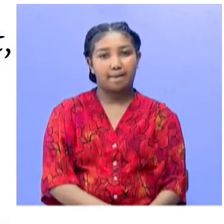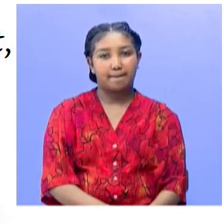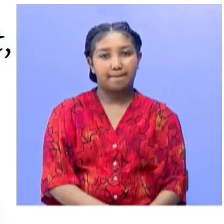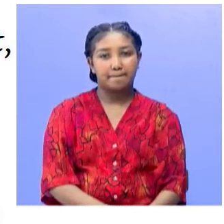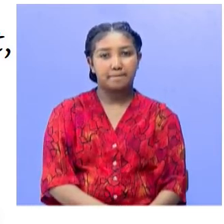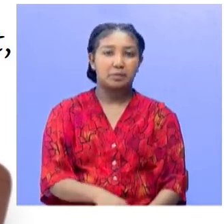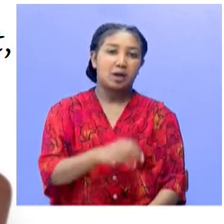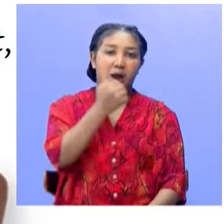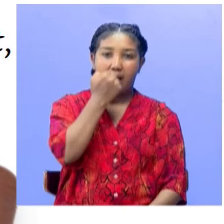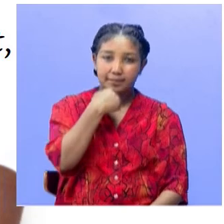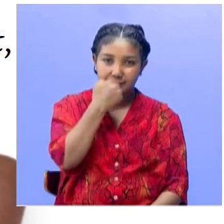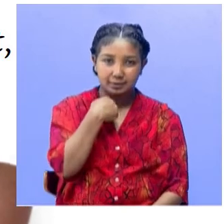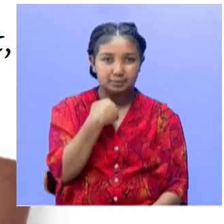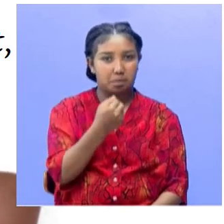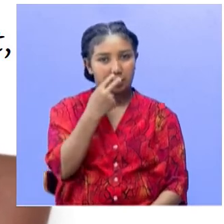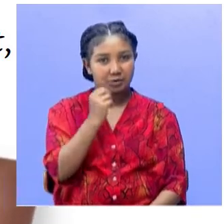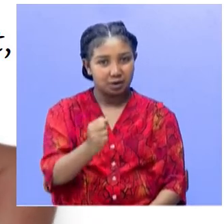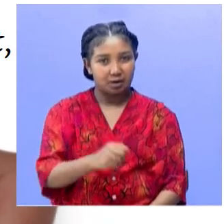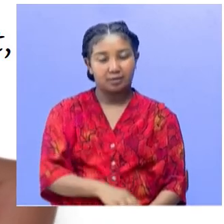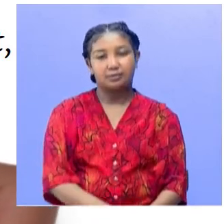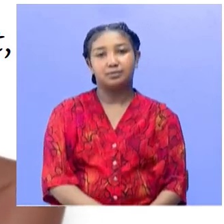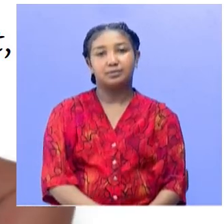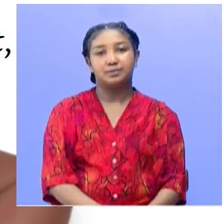Yeah? Apple.